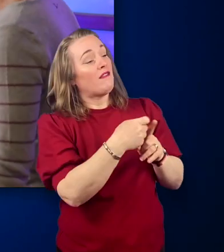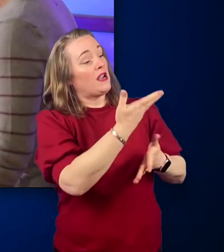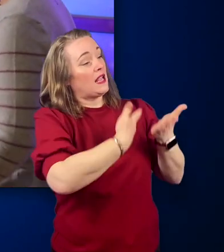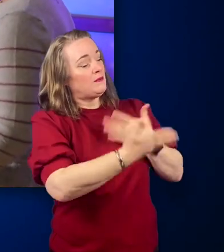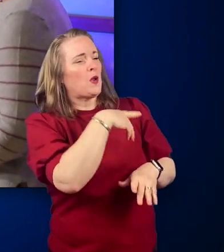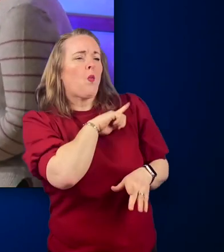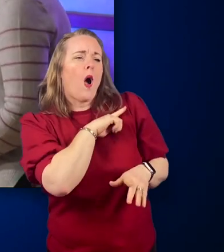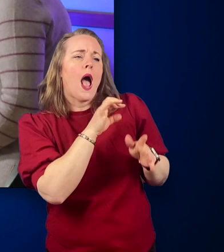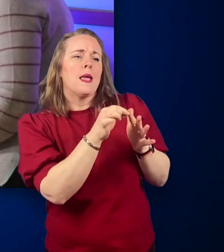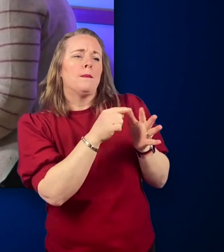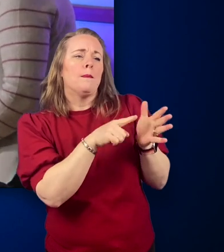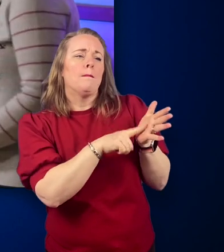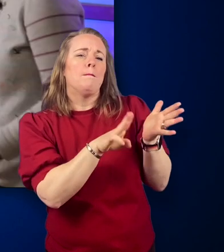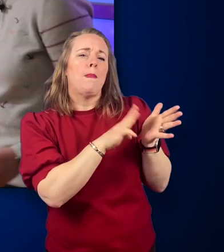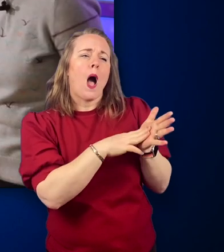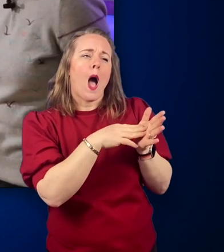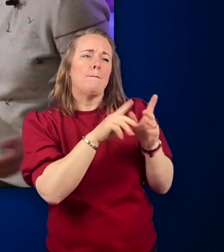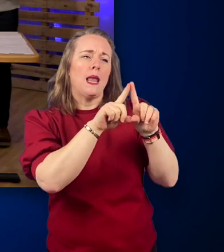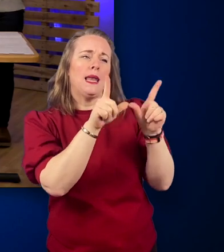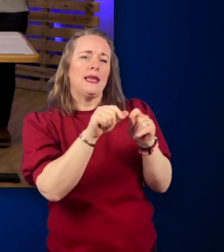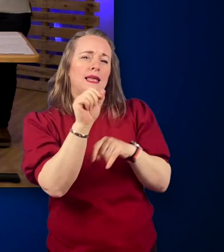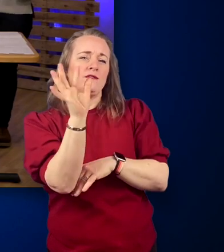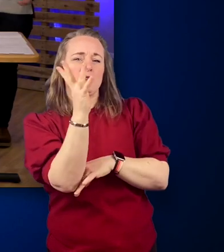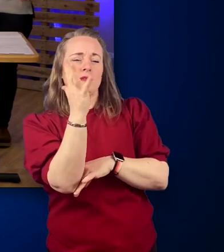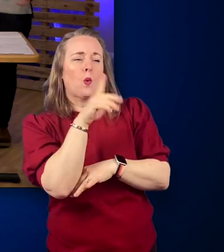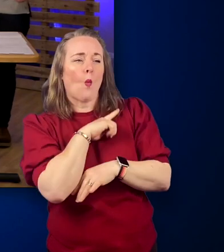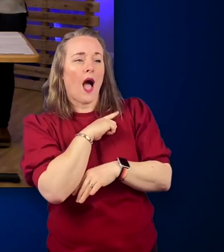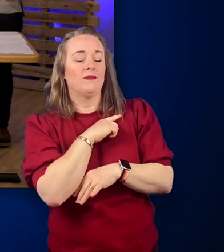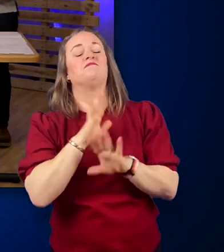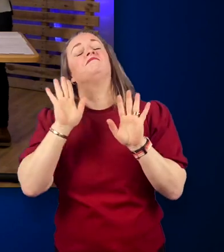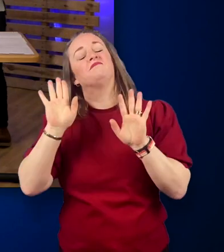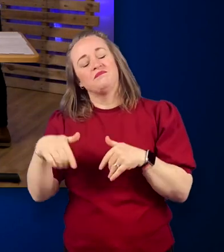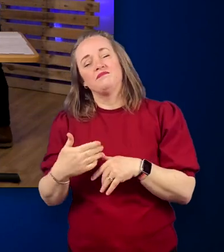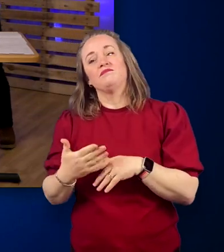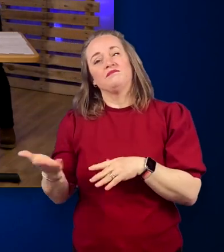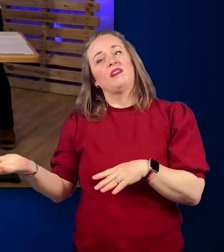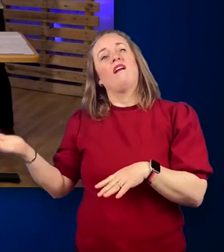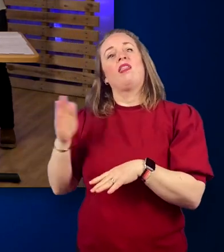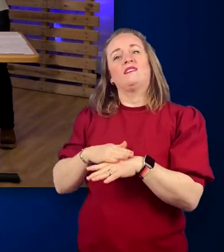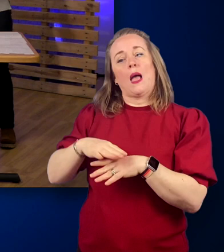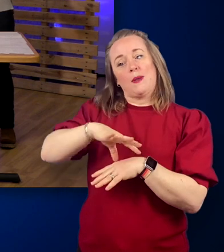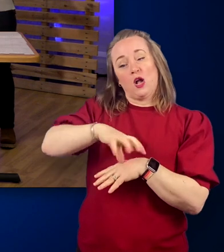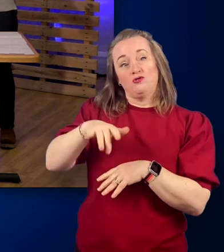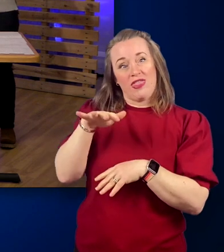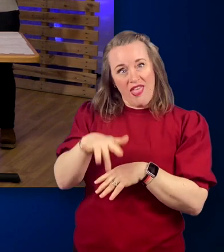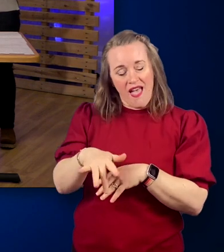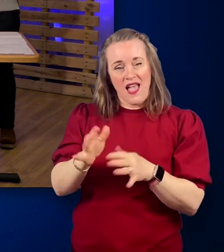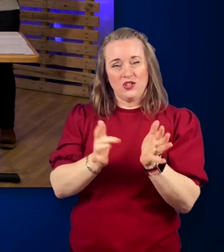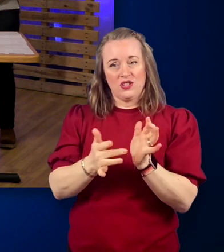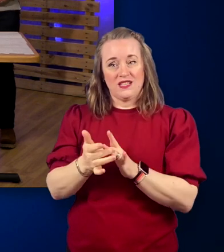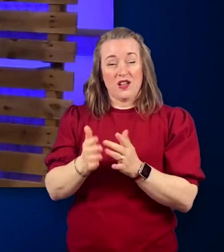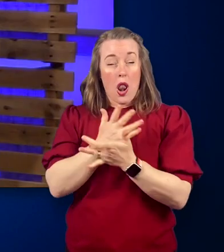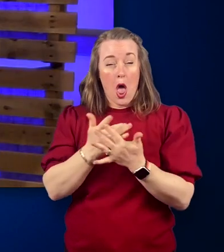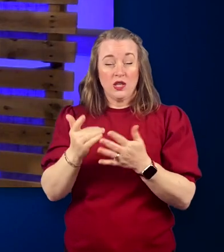palm leaves on Palm Sunday. Okay, so there were lots of palm trees in Jesus' country, and just like there are